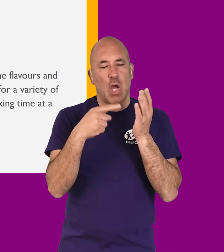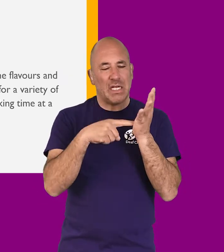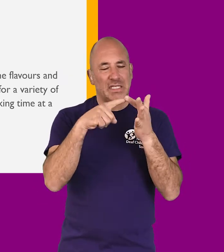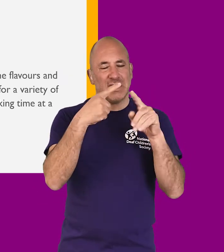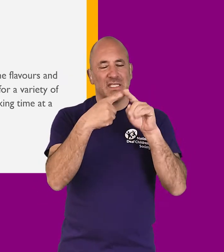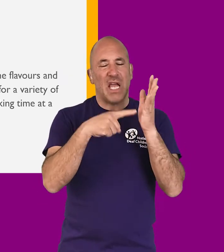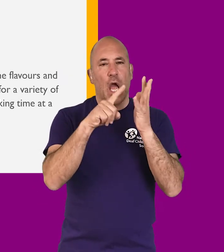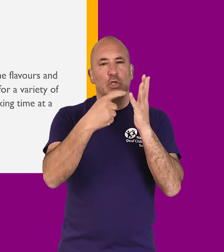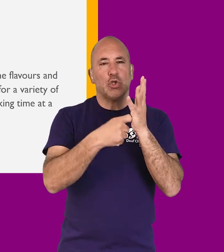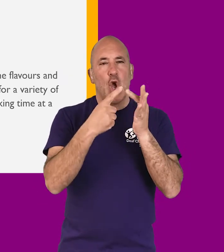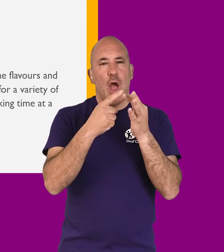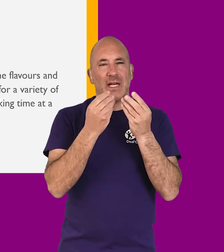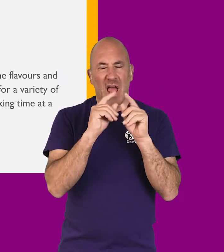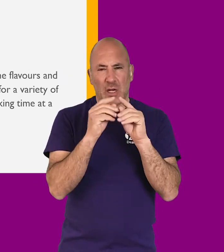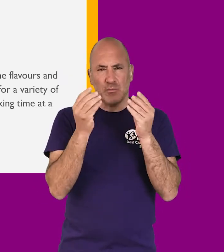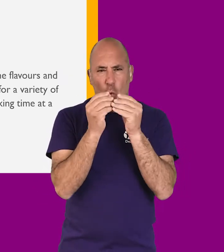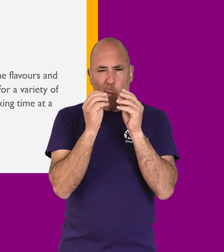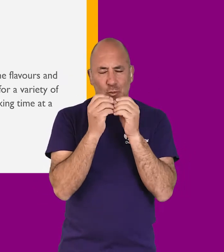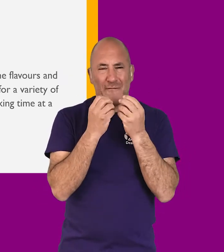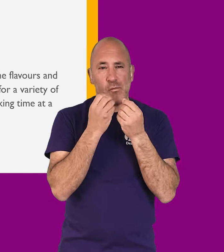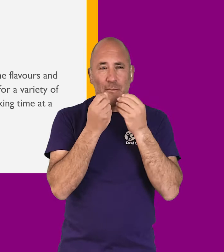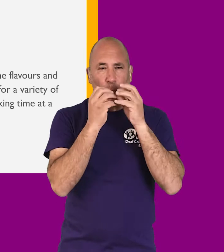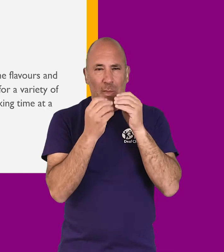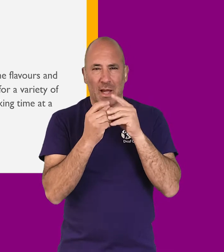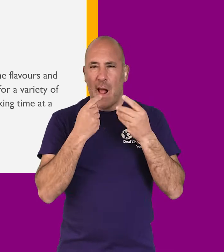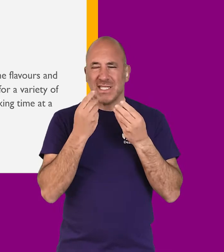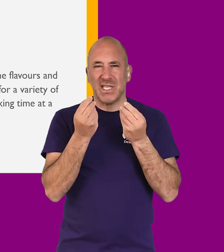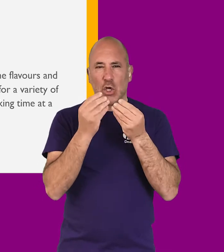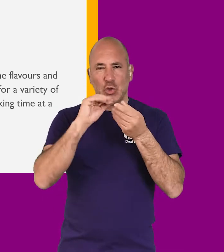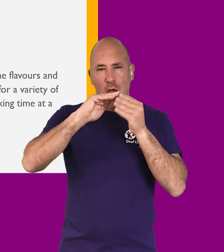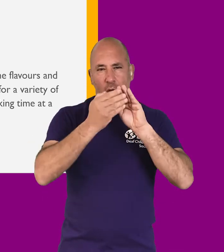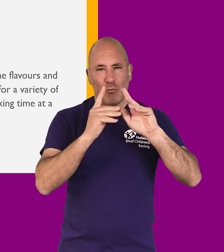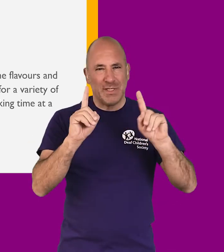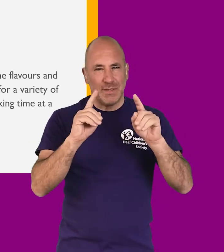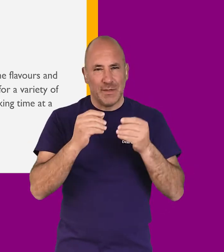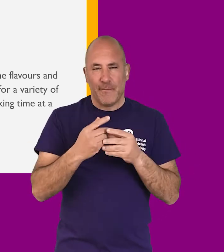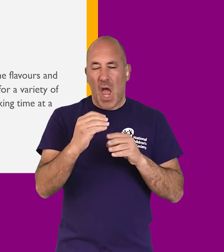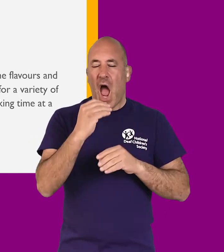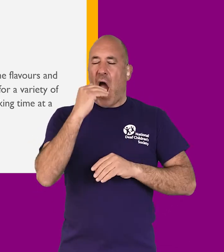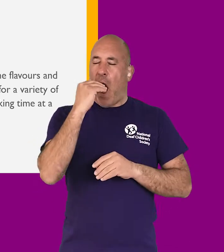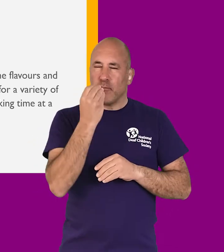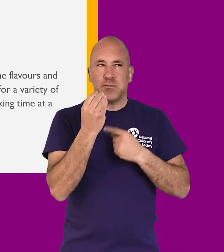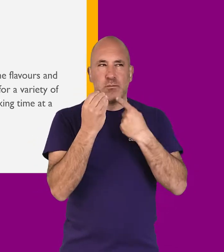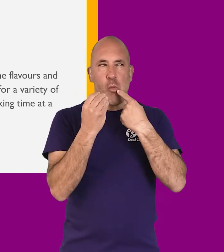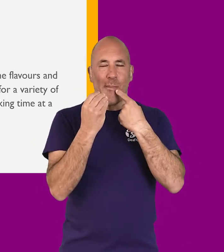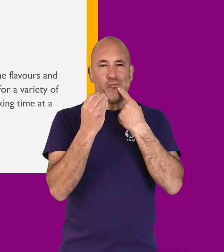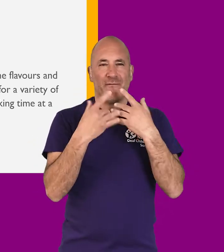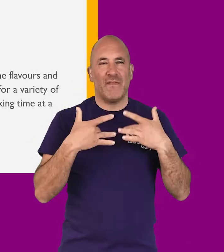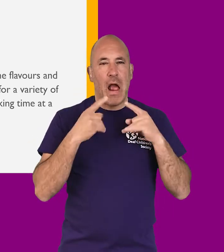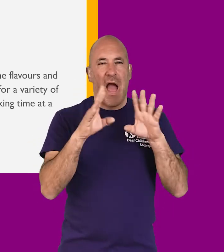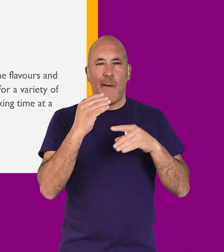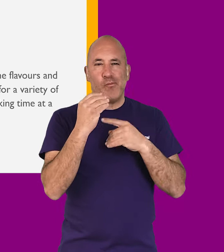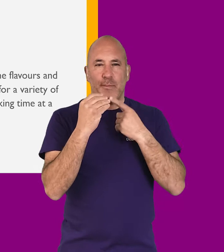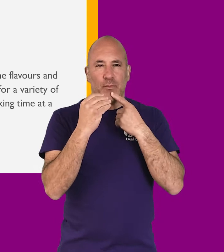it is it flaky? What is the texture? How did it feel in the